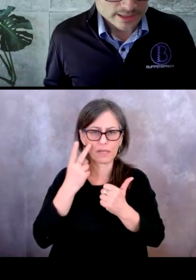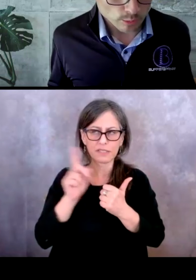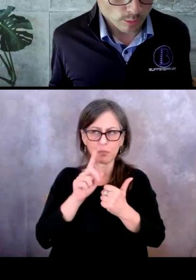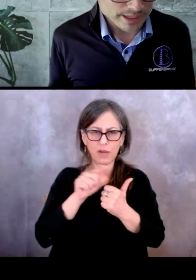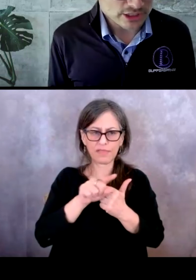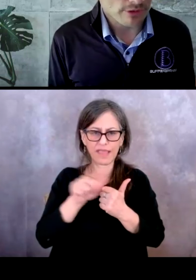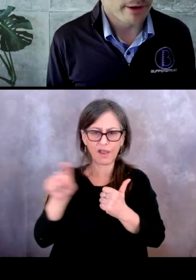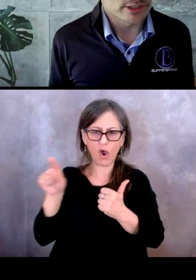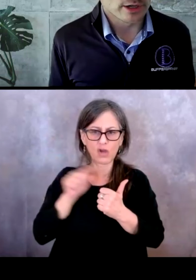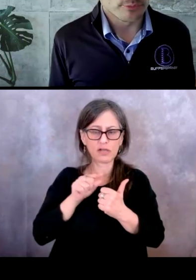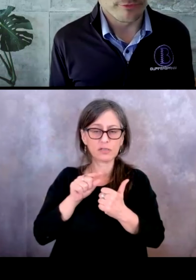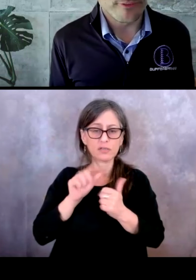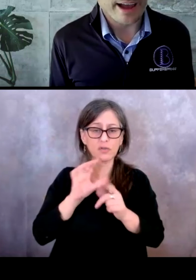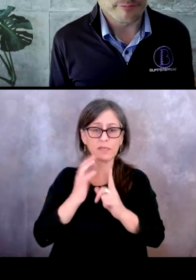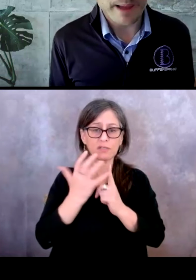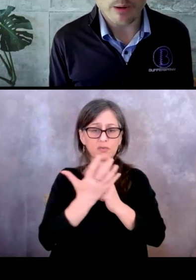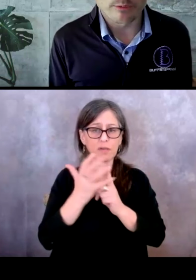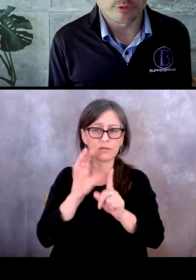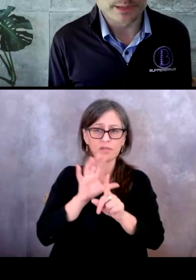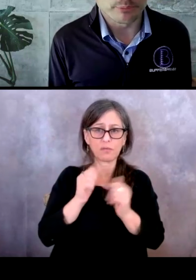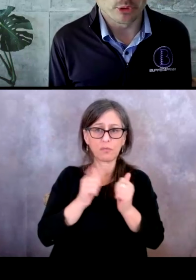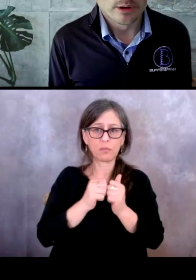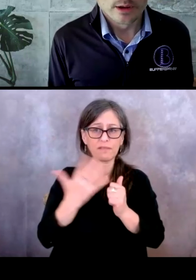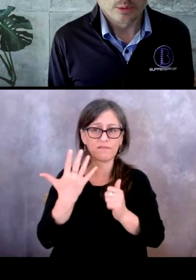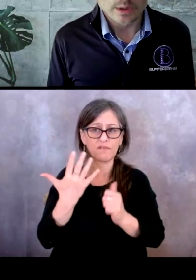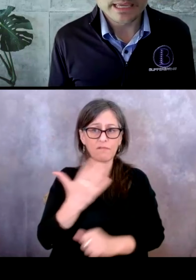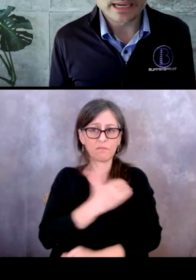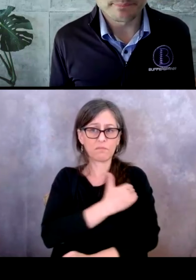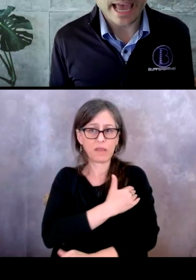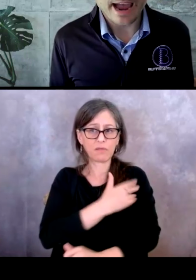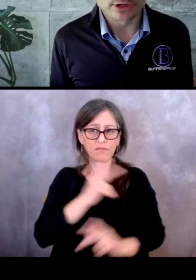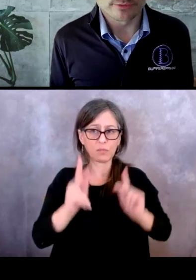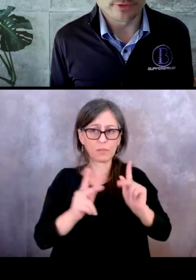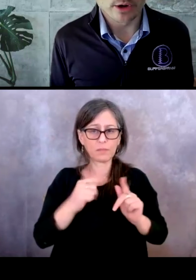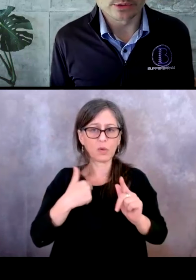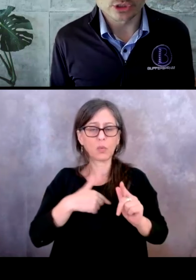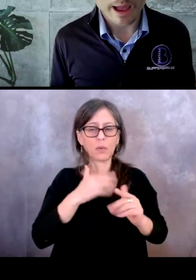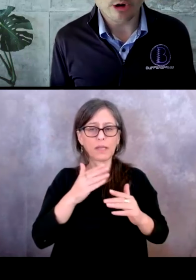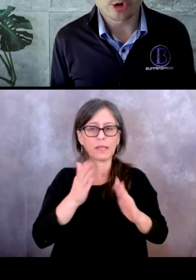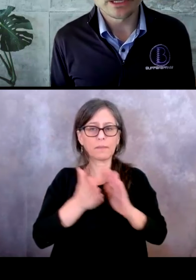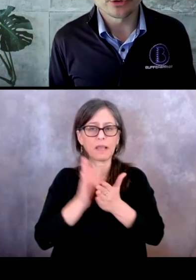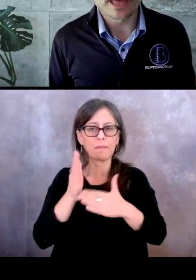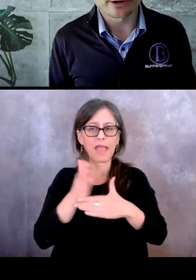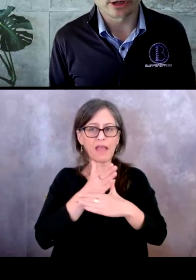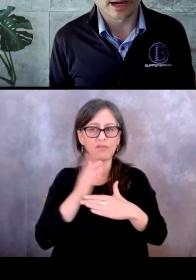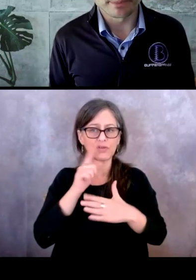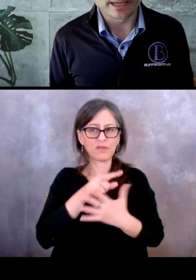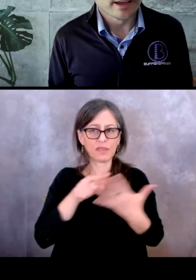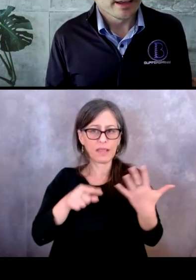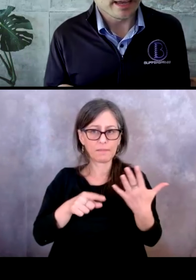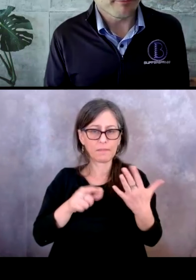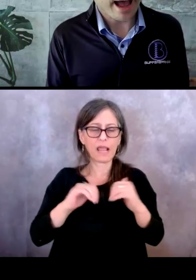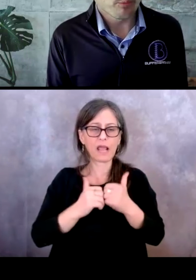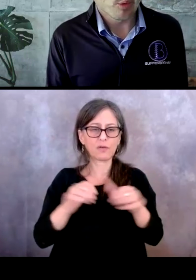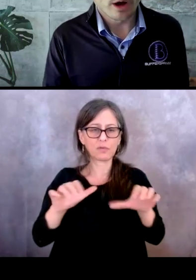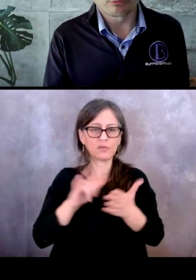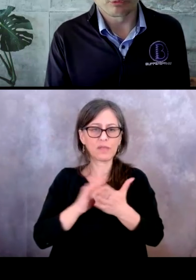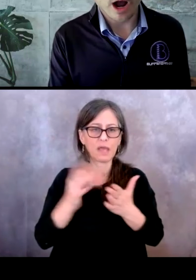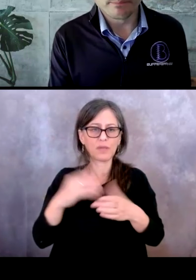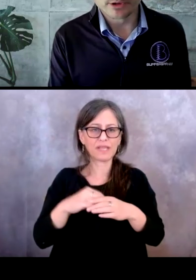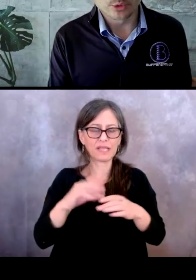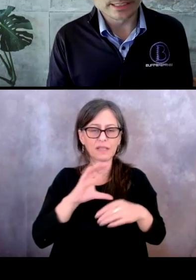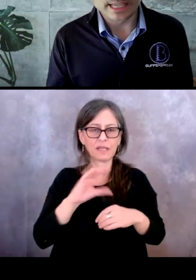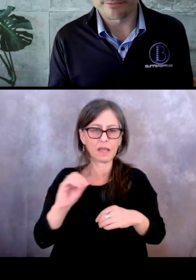are? So when we surround ourselves with 5 powerful people, we become the average of those. So how can we do that in our company? If I